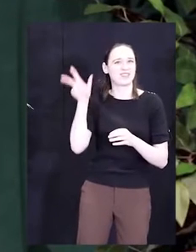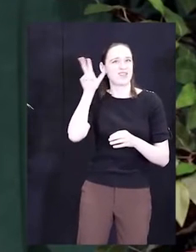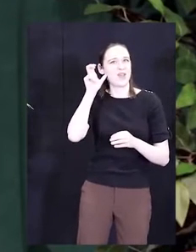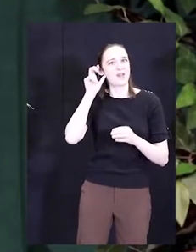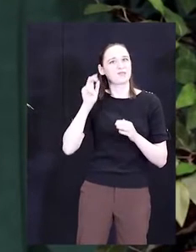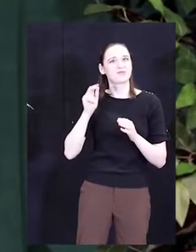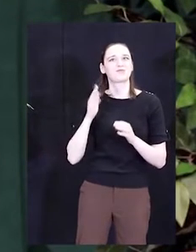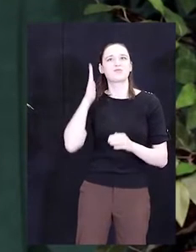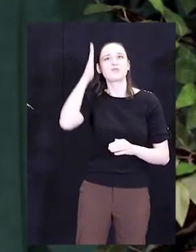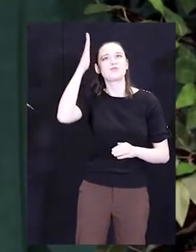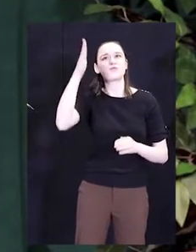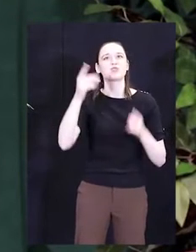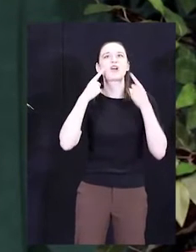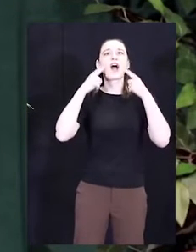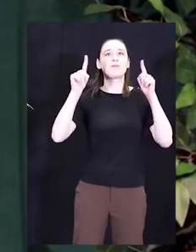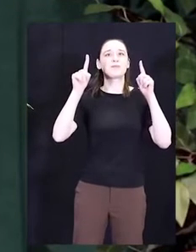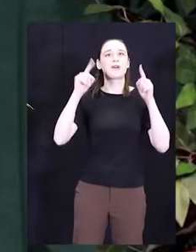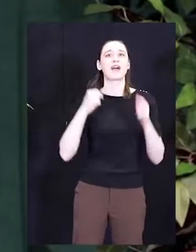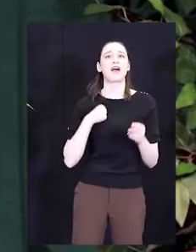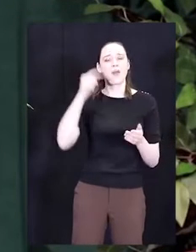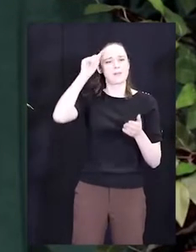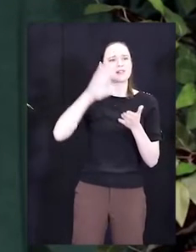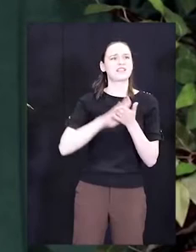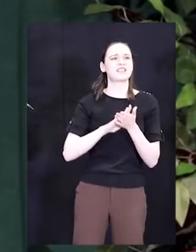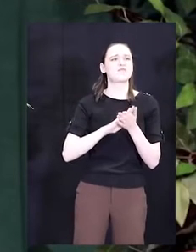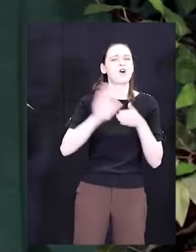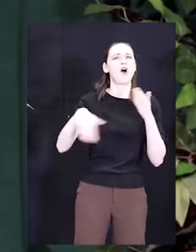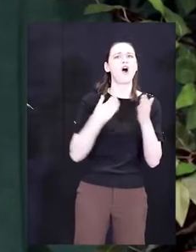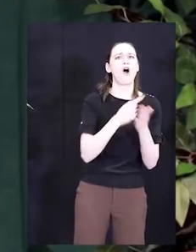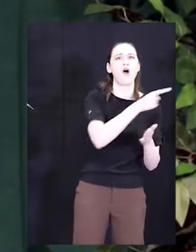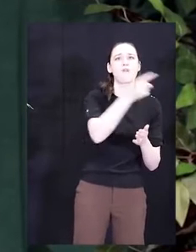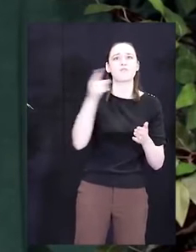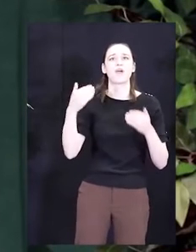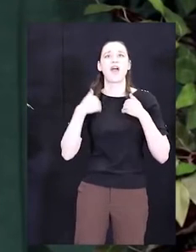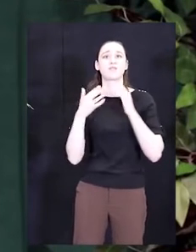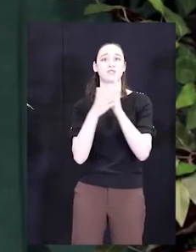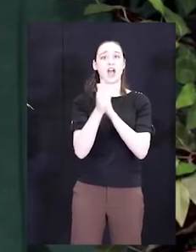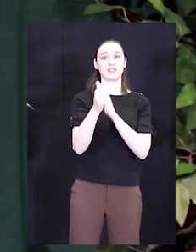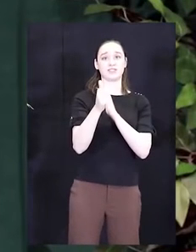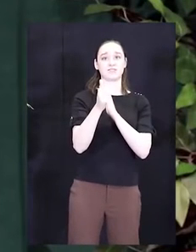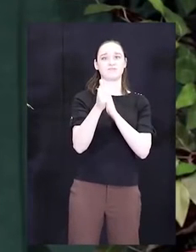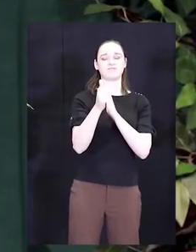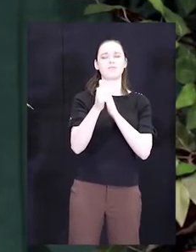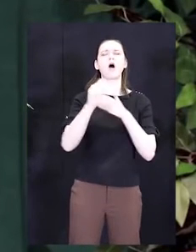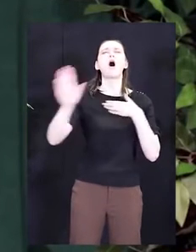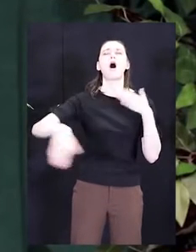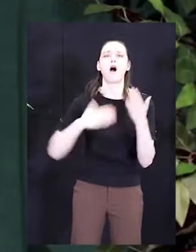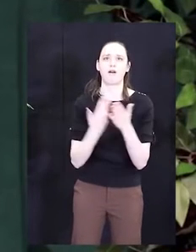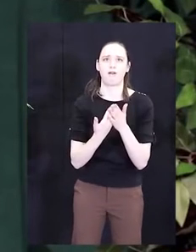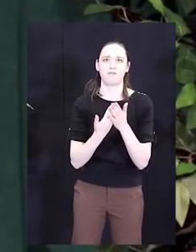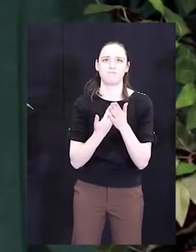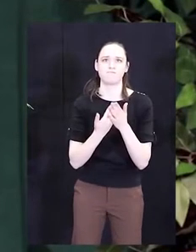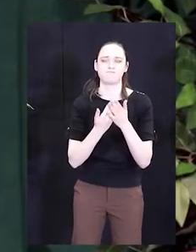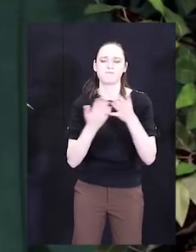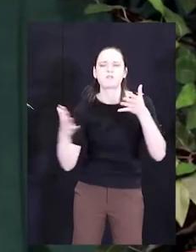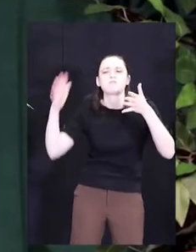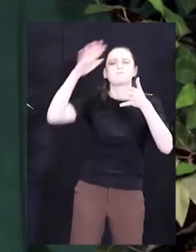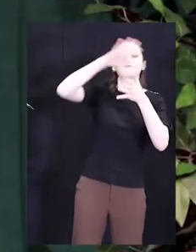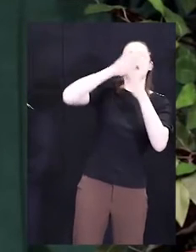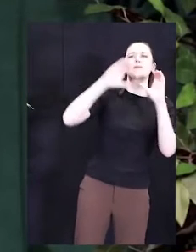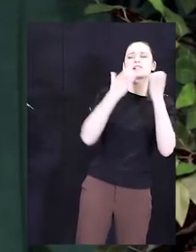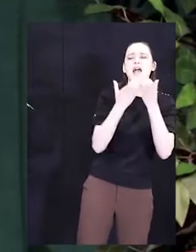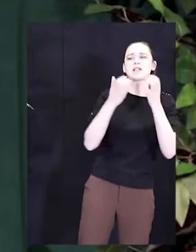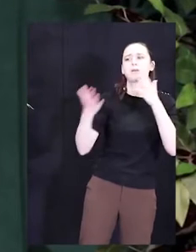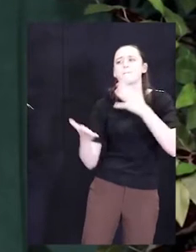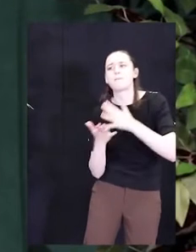accomplishments, for I sincerely believe each of you has a talent. Those of you at the top of the class, those of you at the bottom, and every